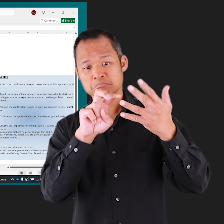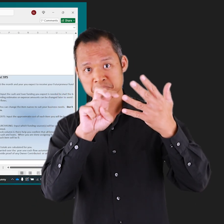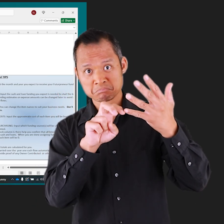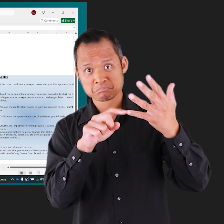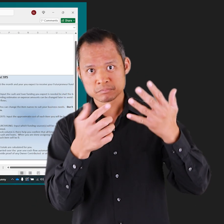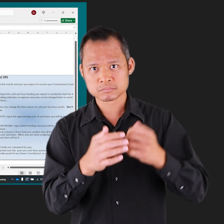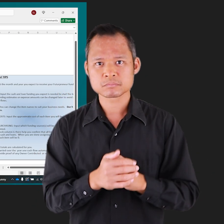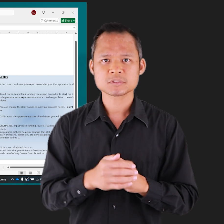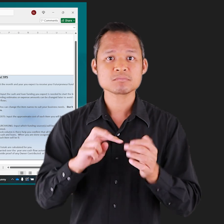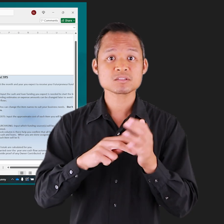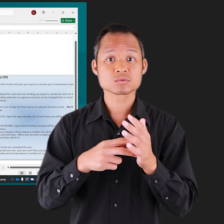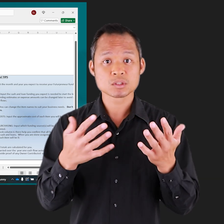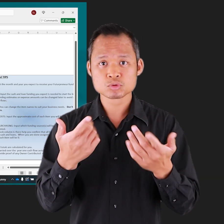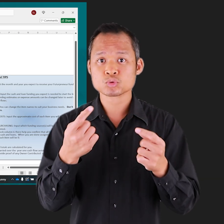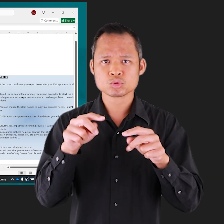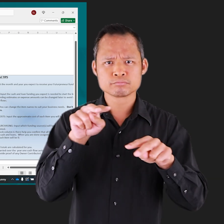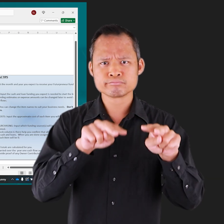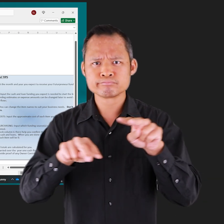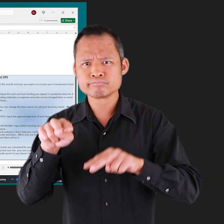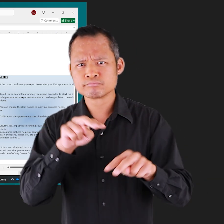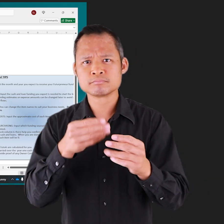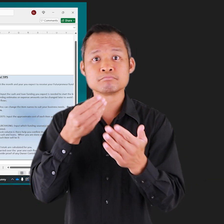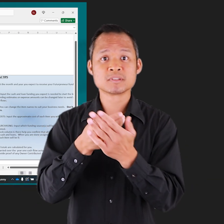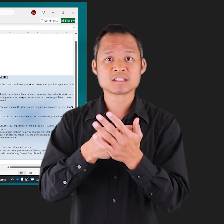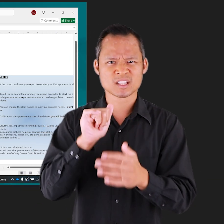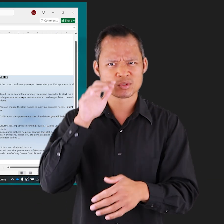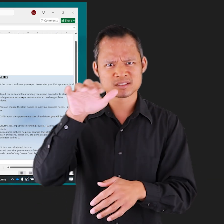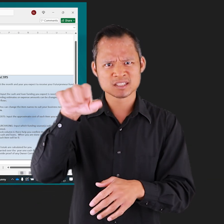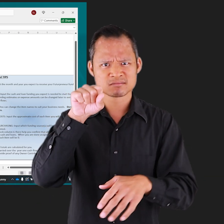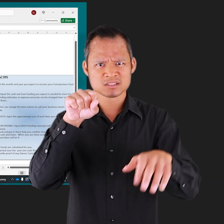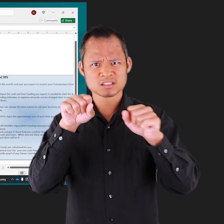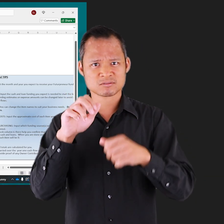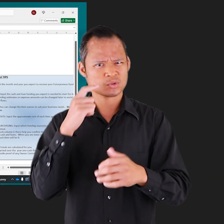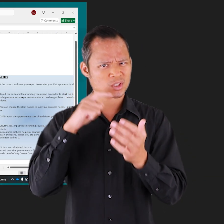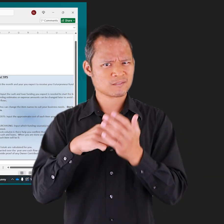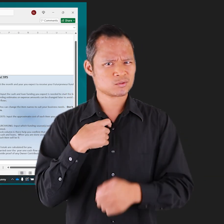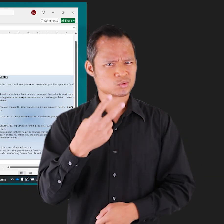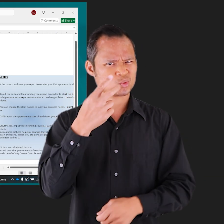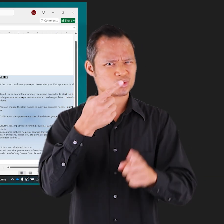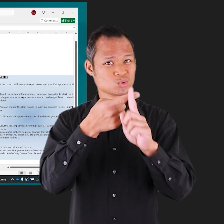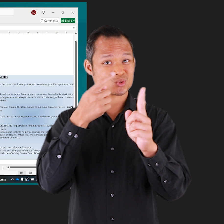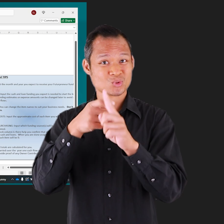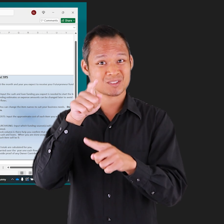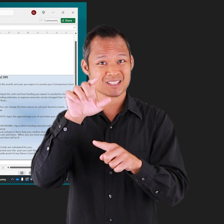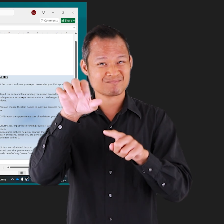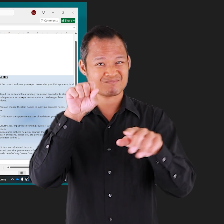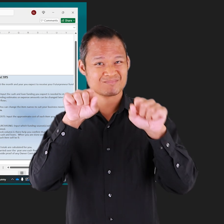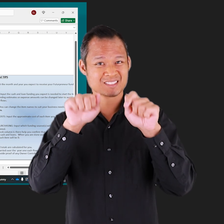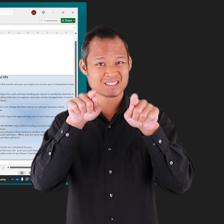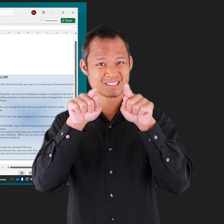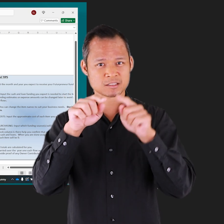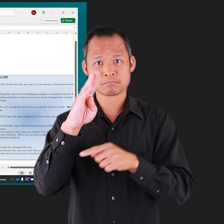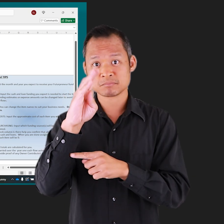on to Step 5. The next step is to go across and show which set of funds you will be taking it from. In this case, we have two